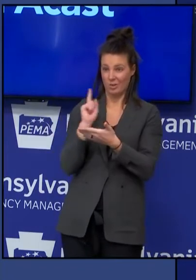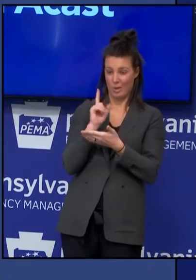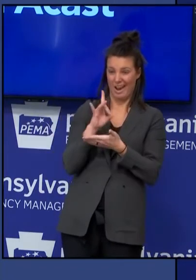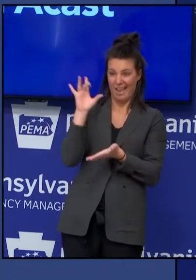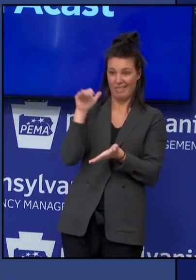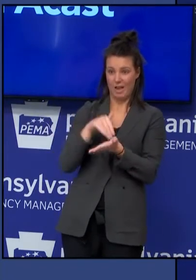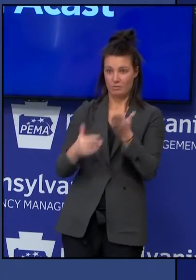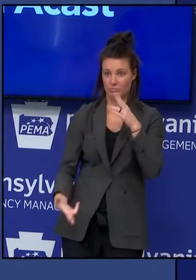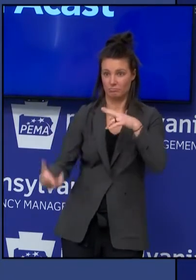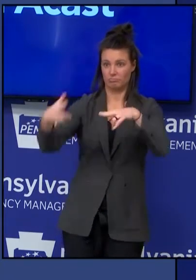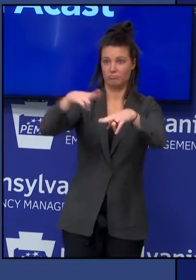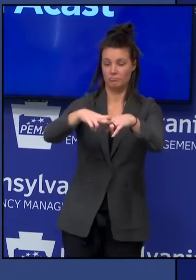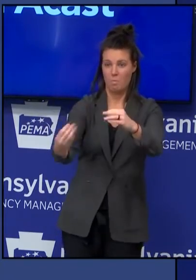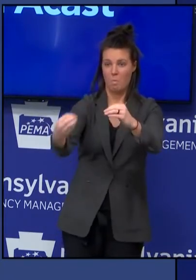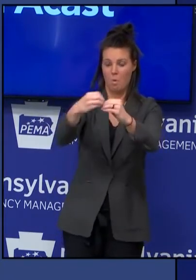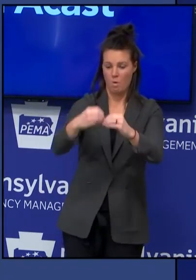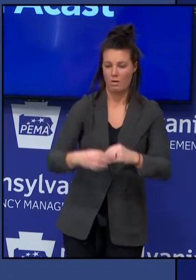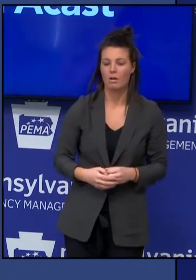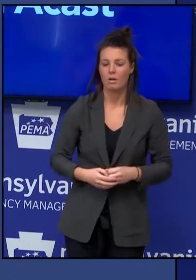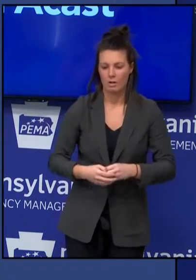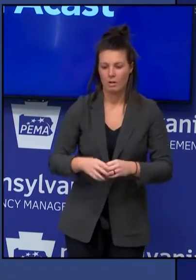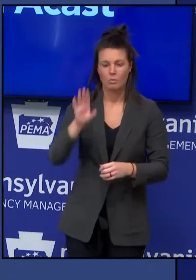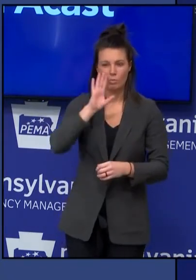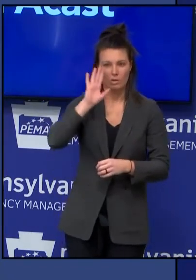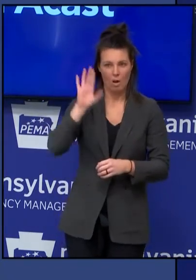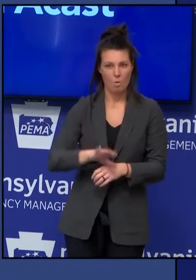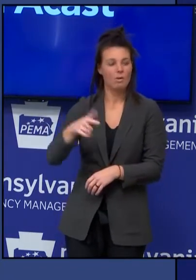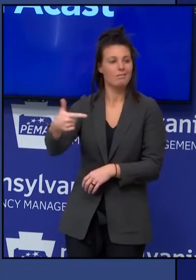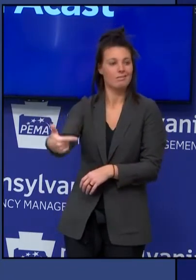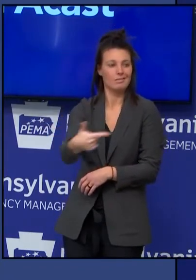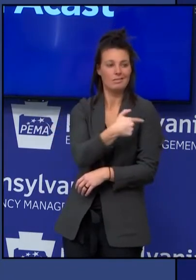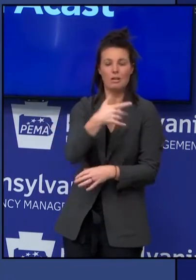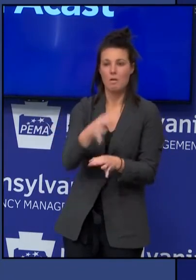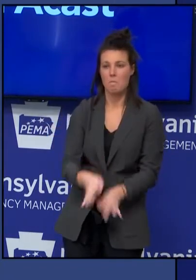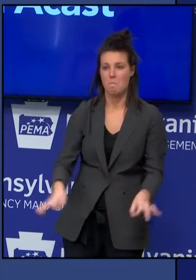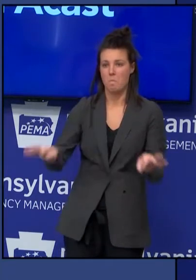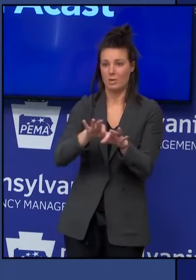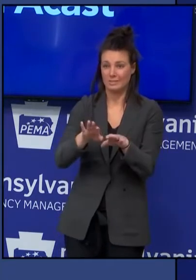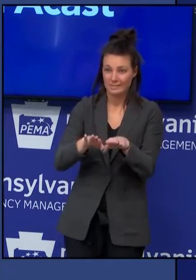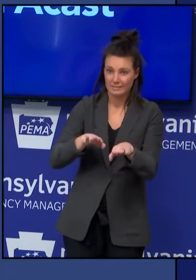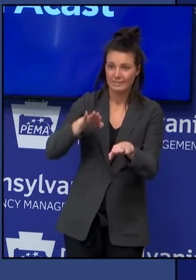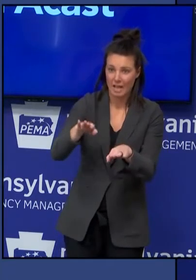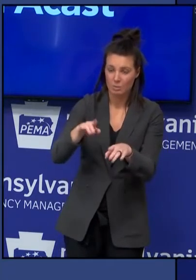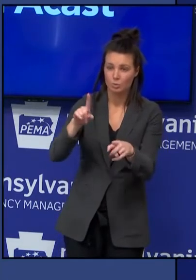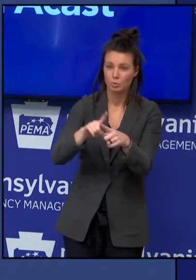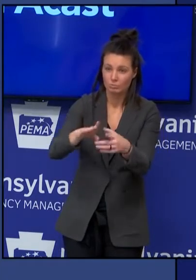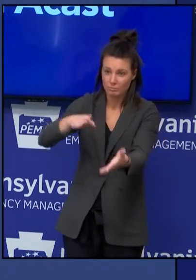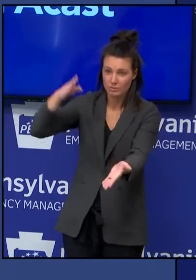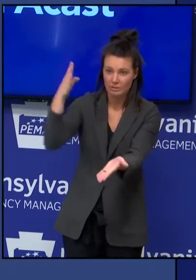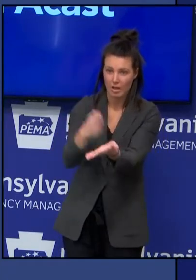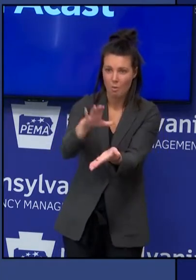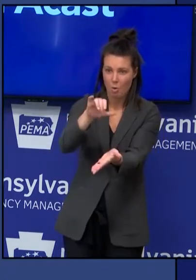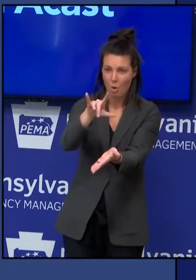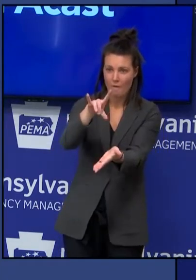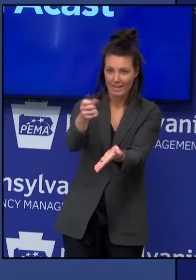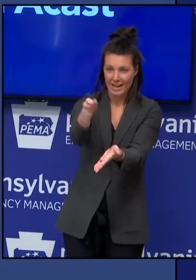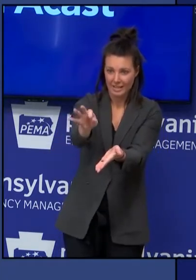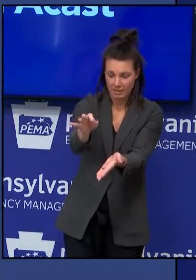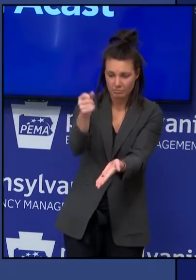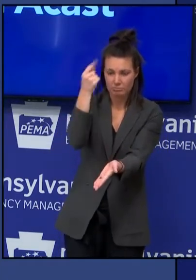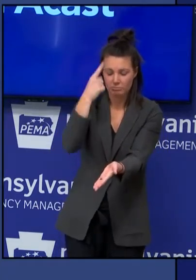week. We know that getting vaccinated is such an important step in the effort to stop COVID-19.